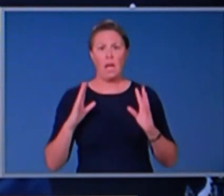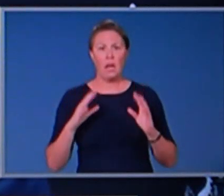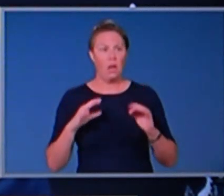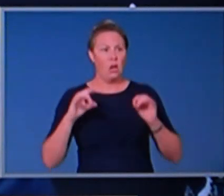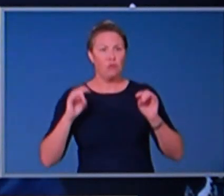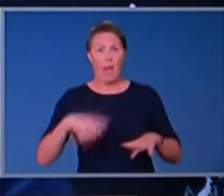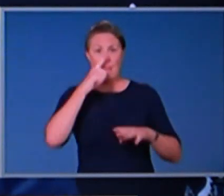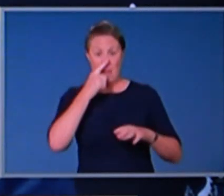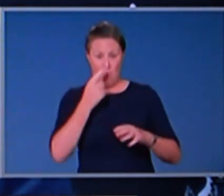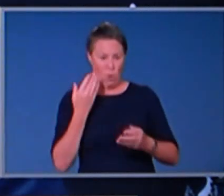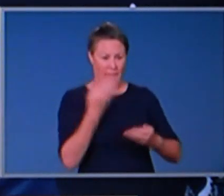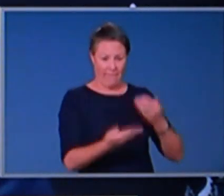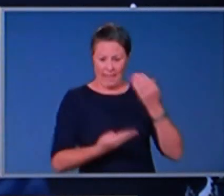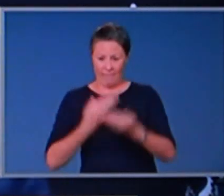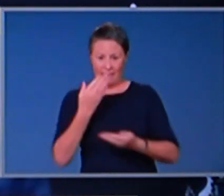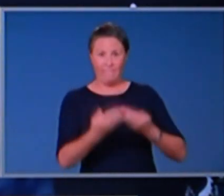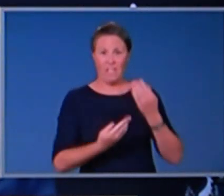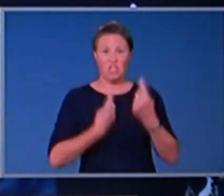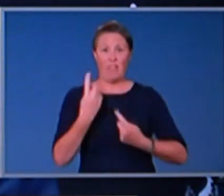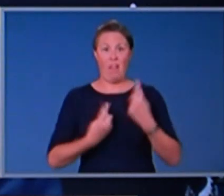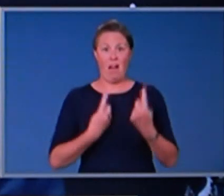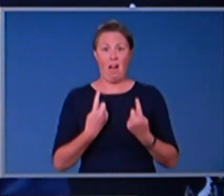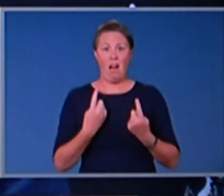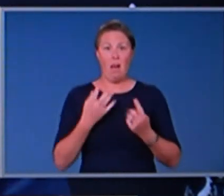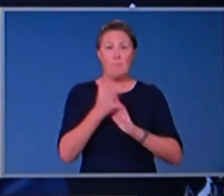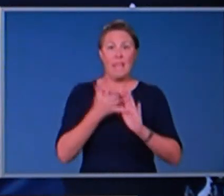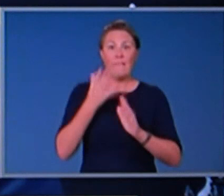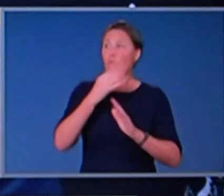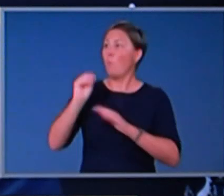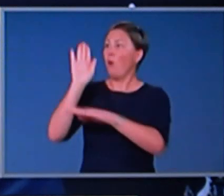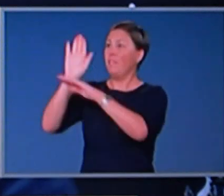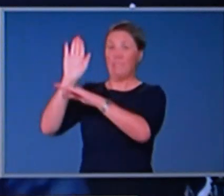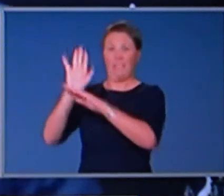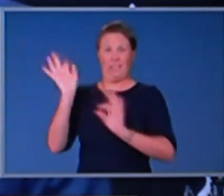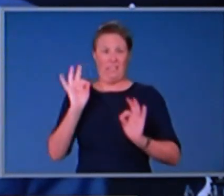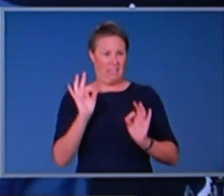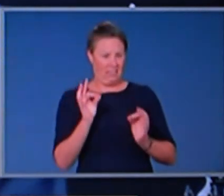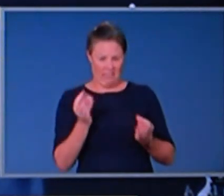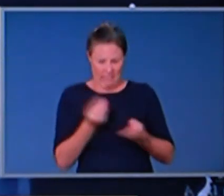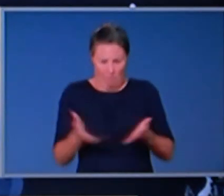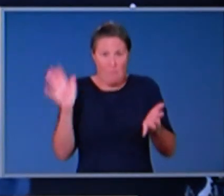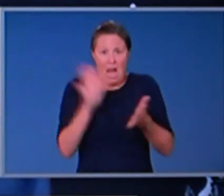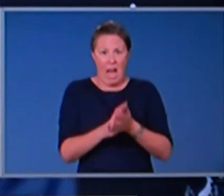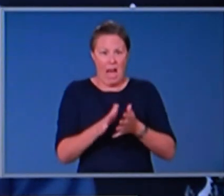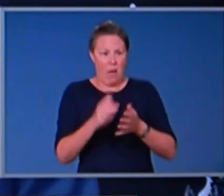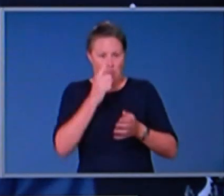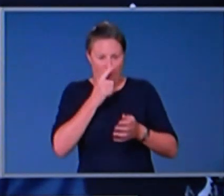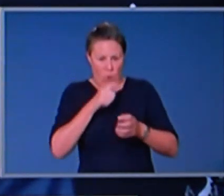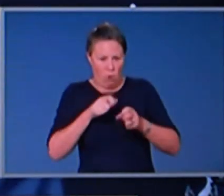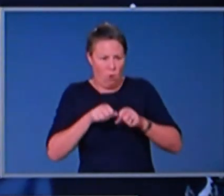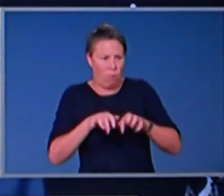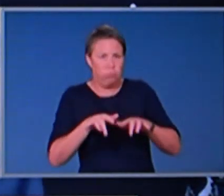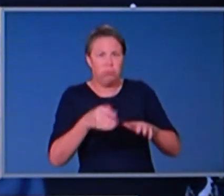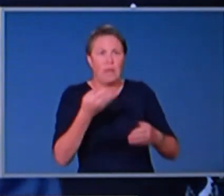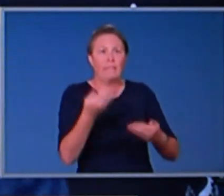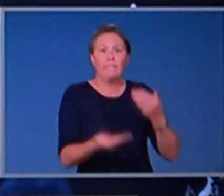Sydney, those cases that weren't related to any known contact. And you can see, and I could go back and show you the graph if necessary, that there was